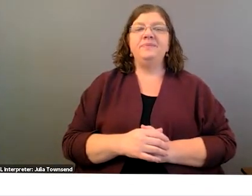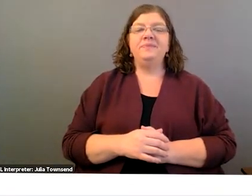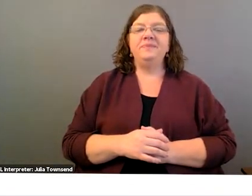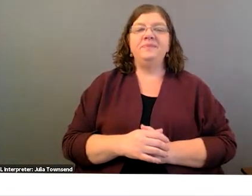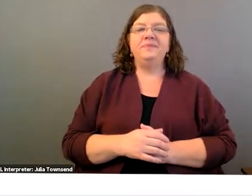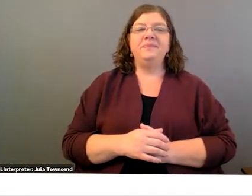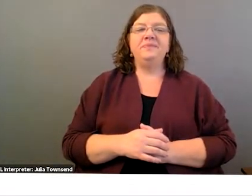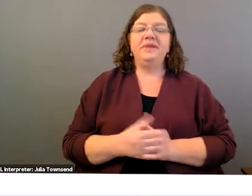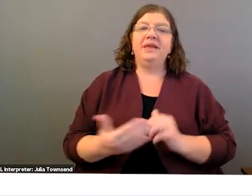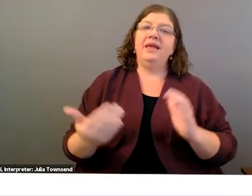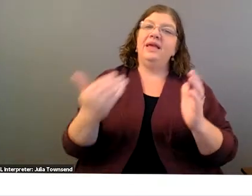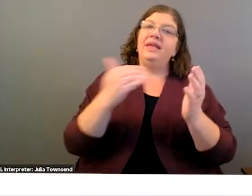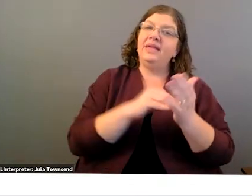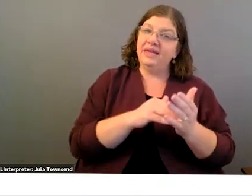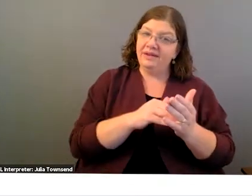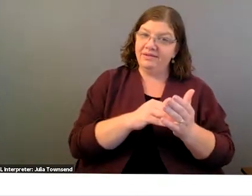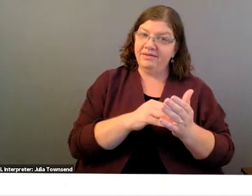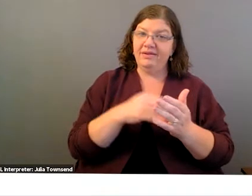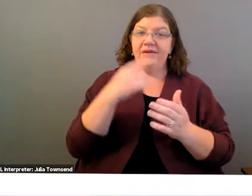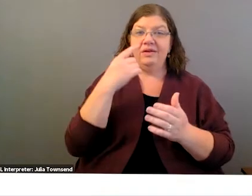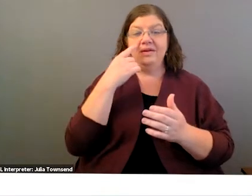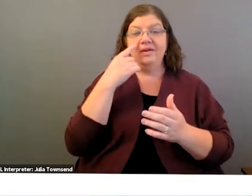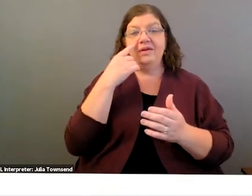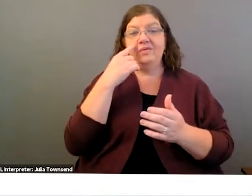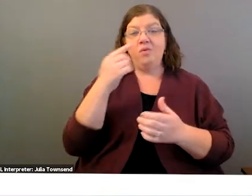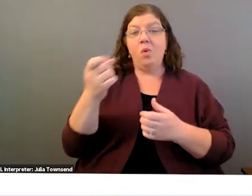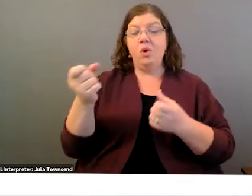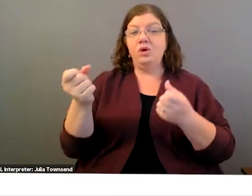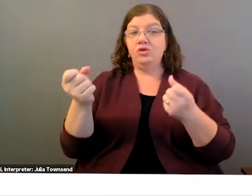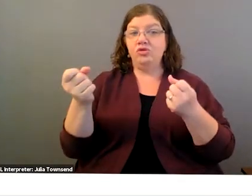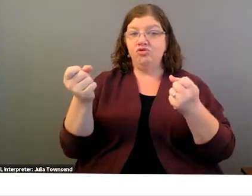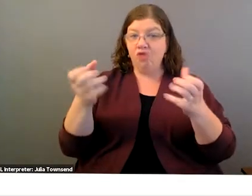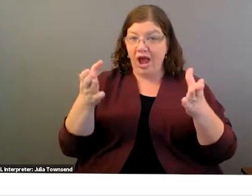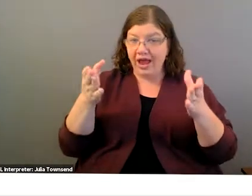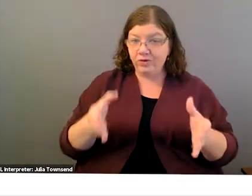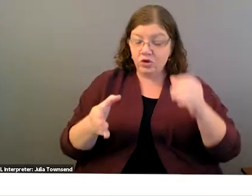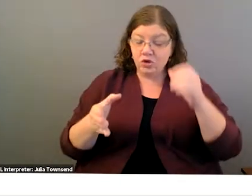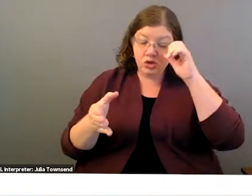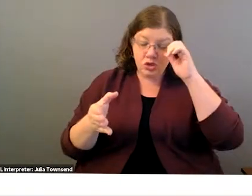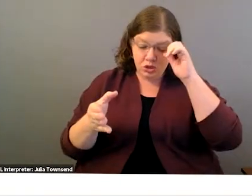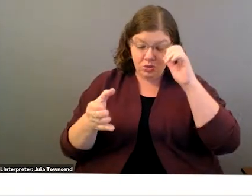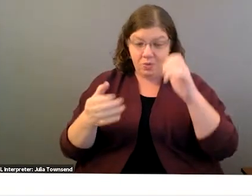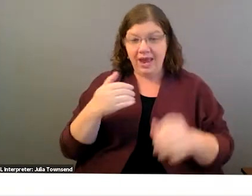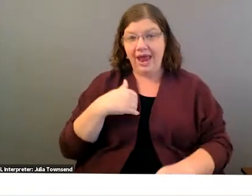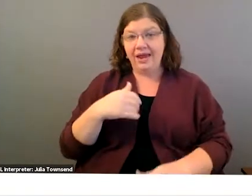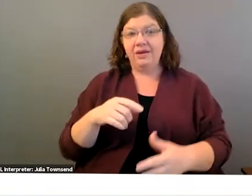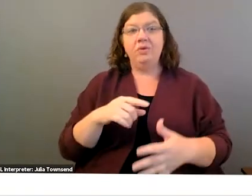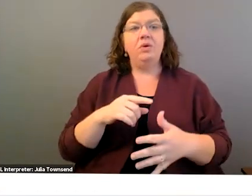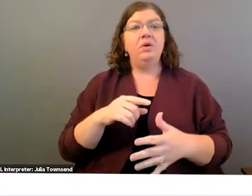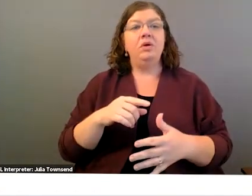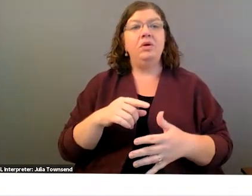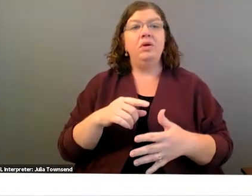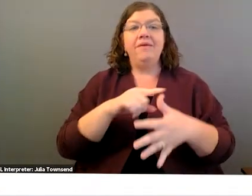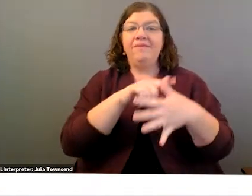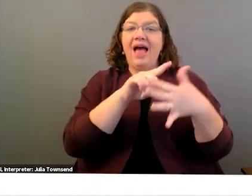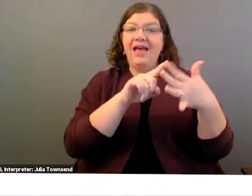Again, in terms of our drivers, we had these 5 areas that we needed